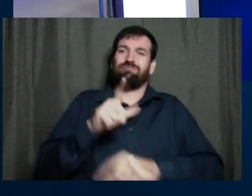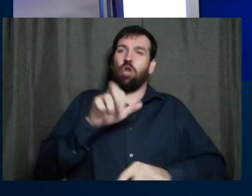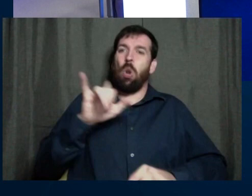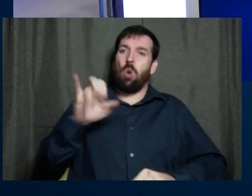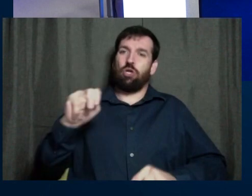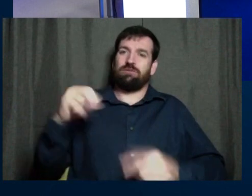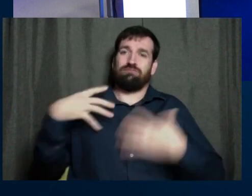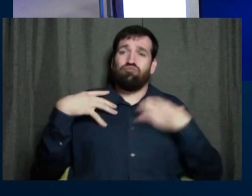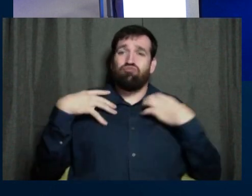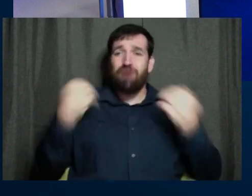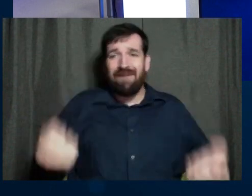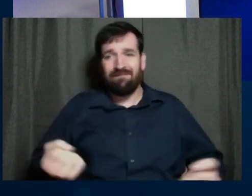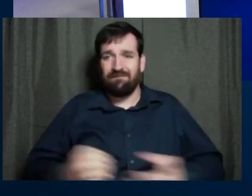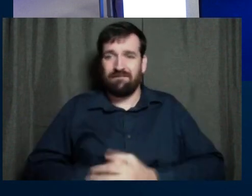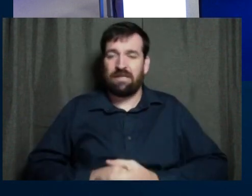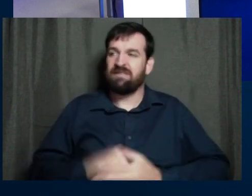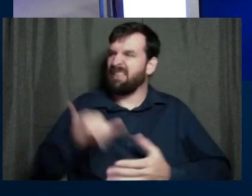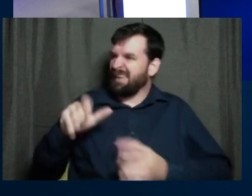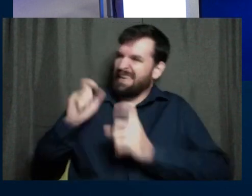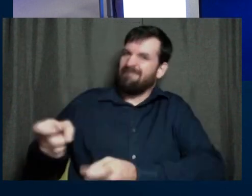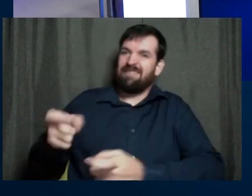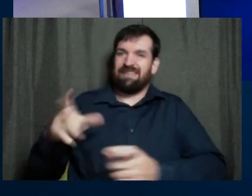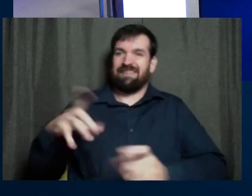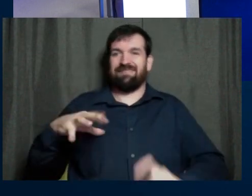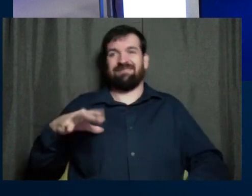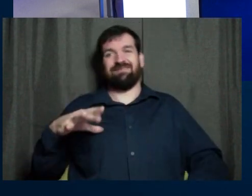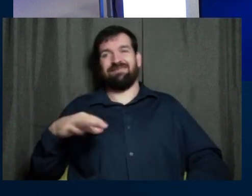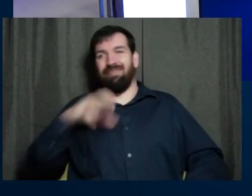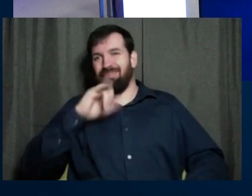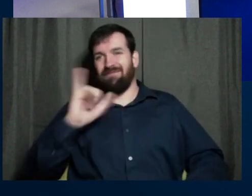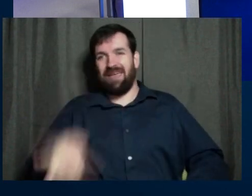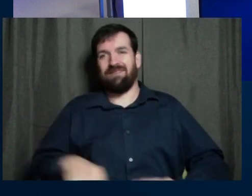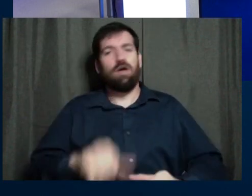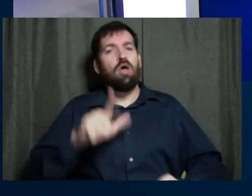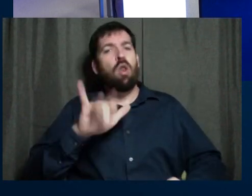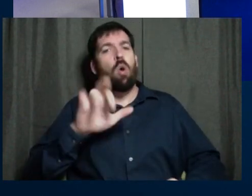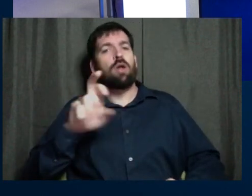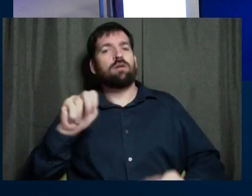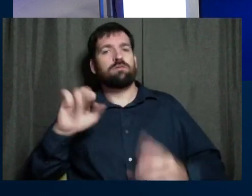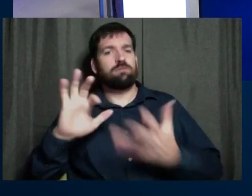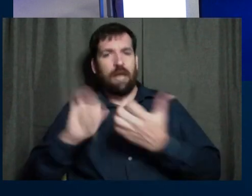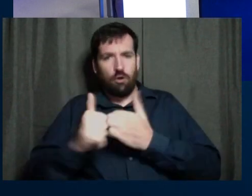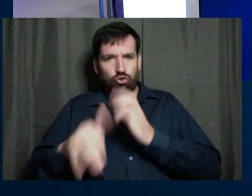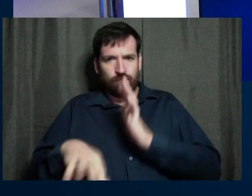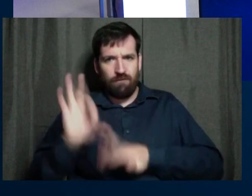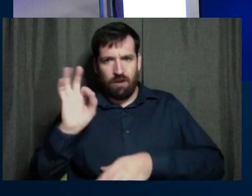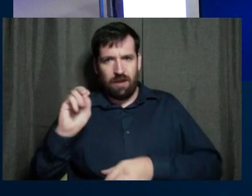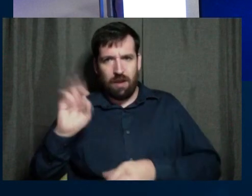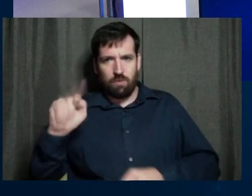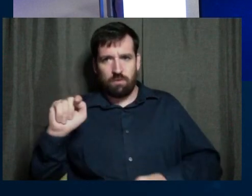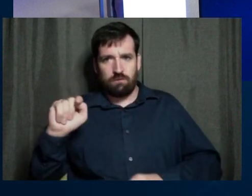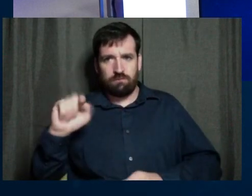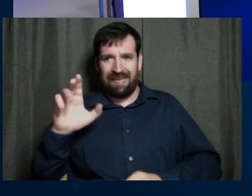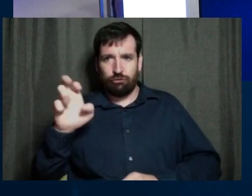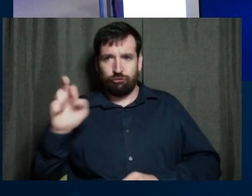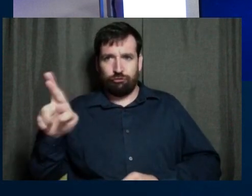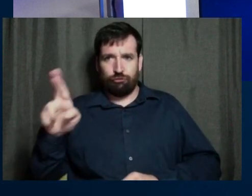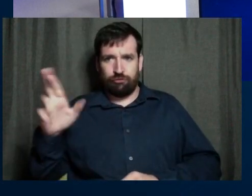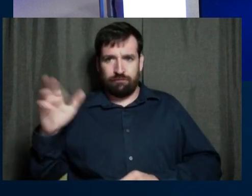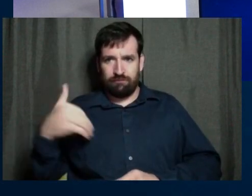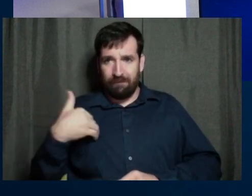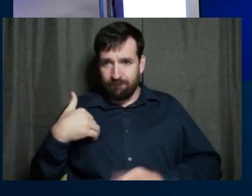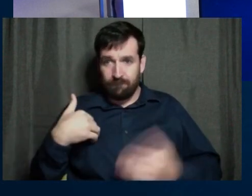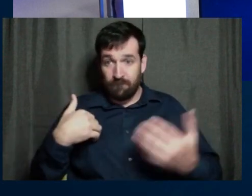The gift. I love you saying that. That's so true. Lauren, how did you find out that you had breast cancer? Was it through